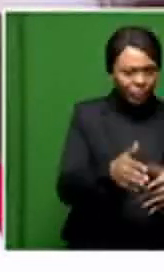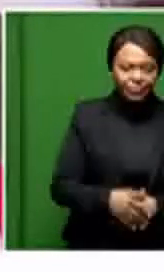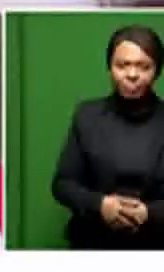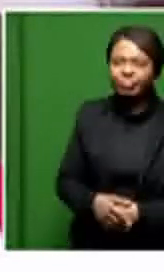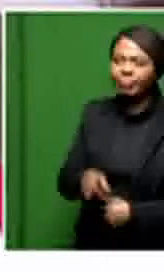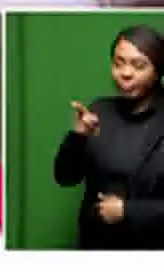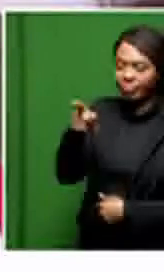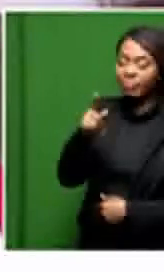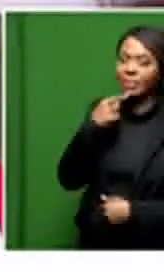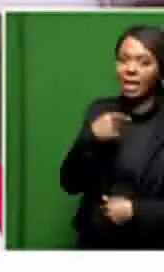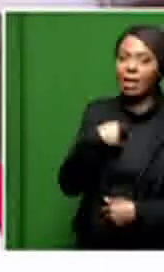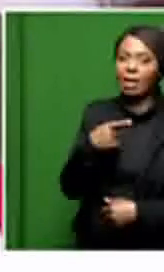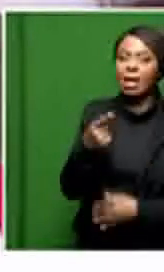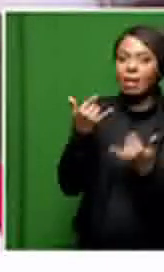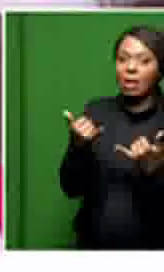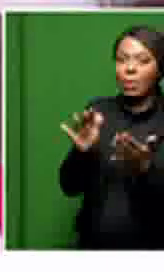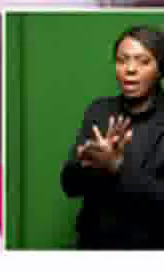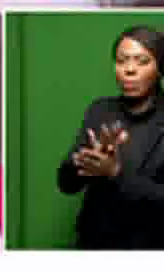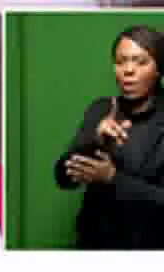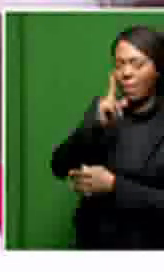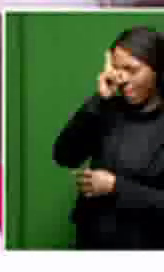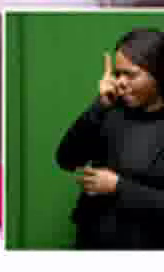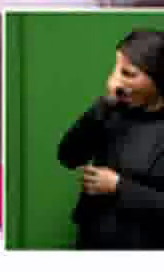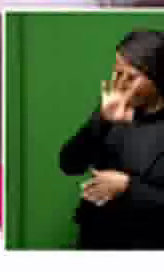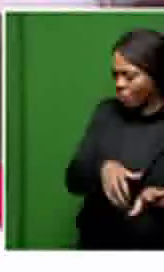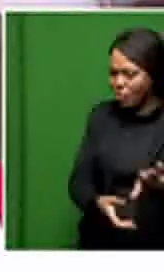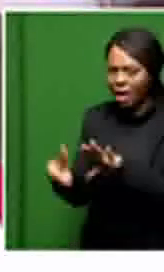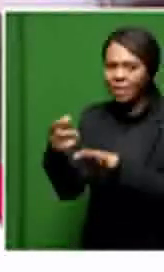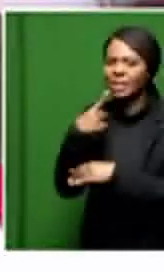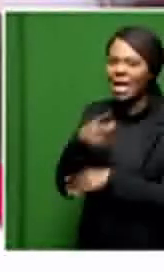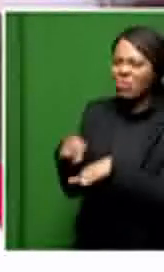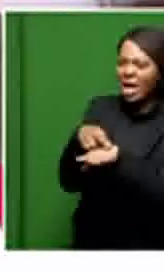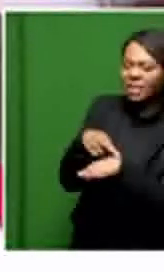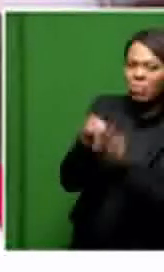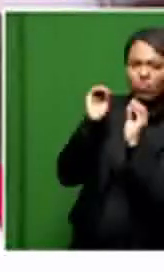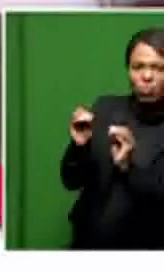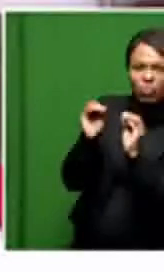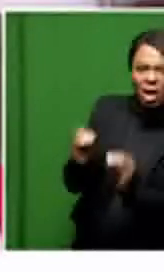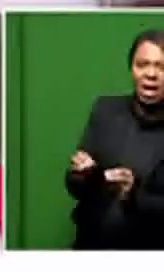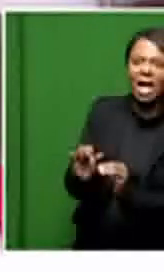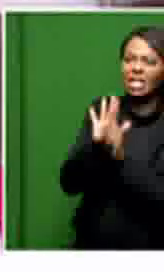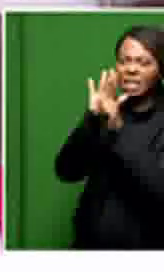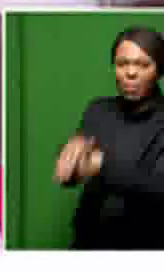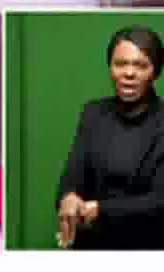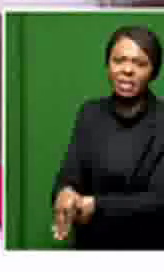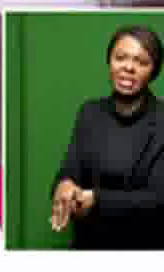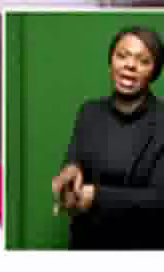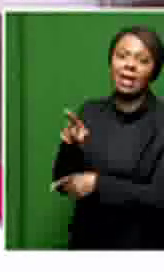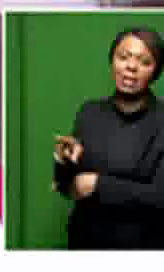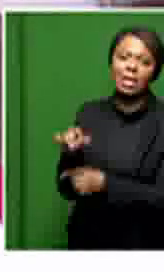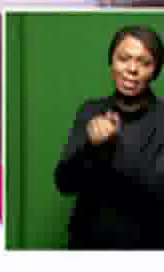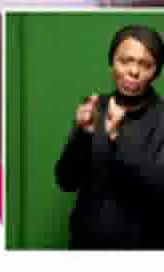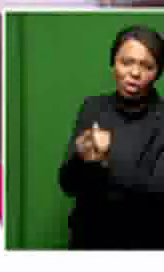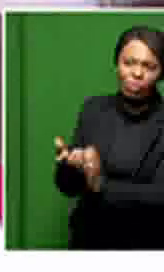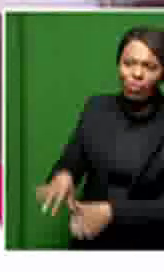that point, because recently Black Rugby has been put under the spotlight with reports of racism and discrimination in your sport, in this sport.